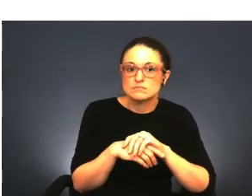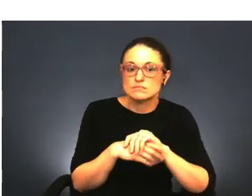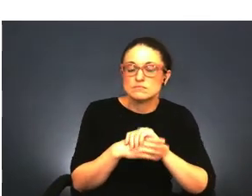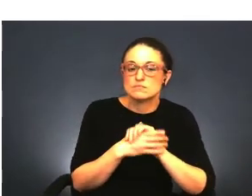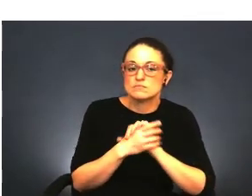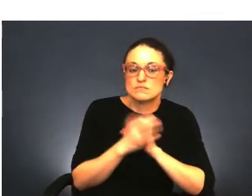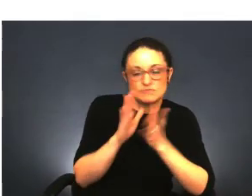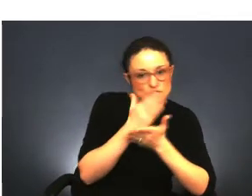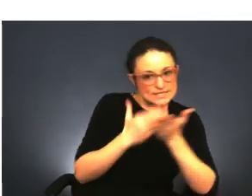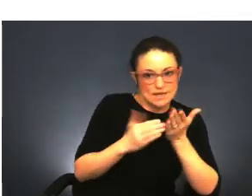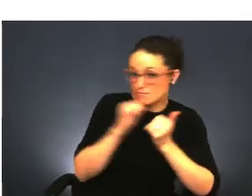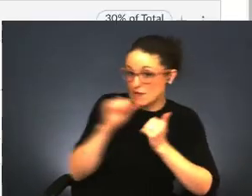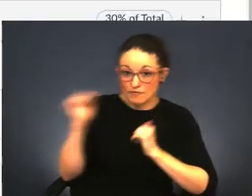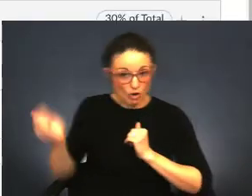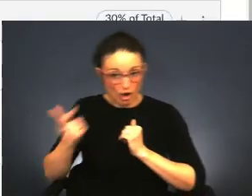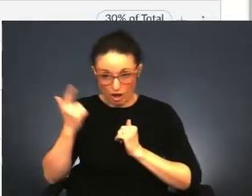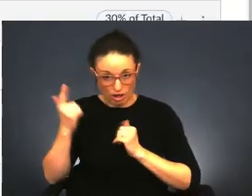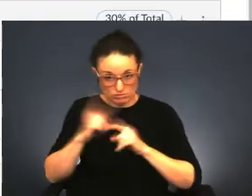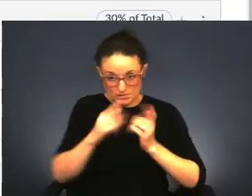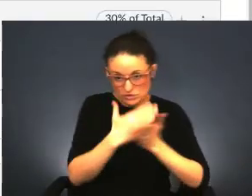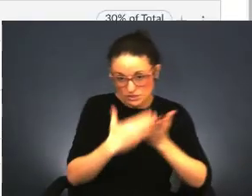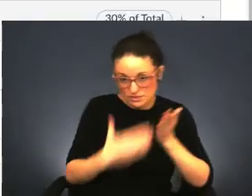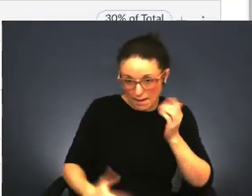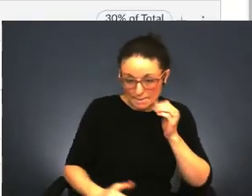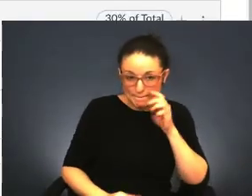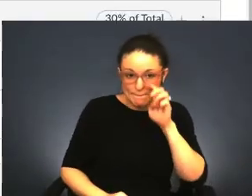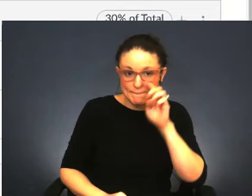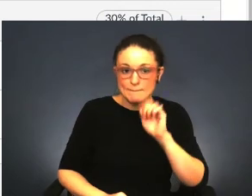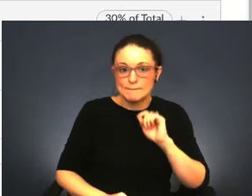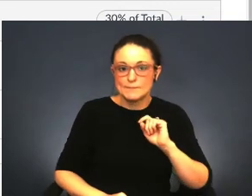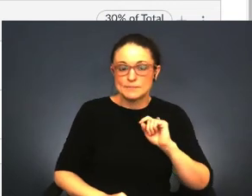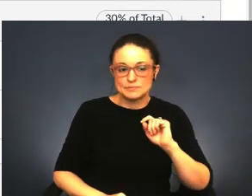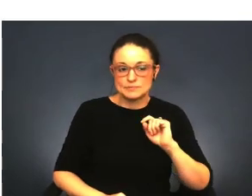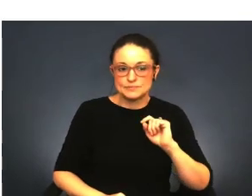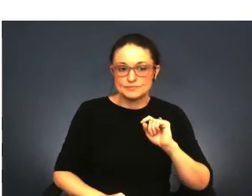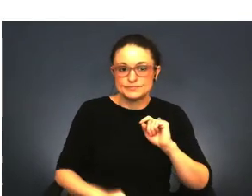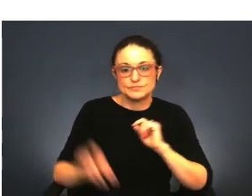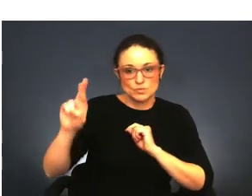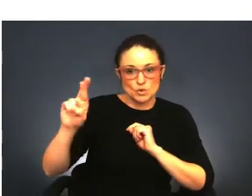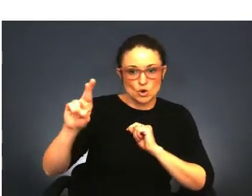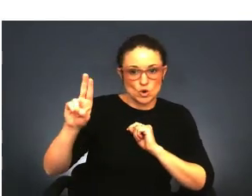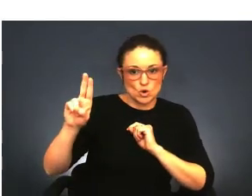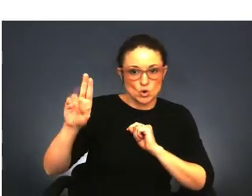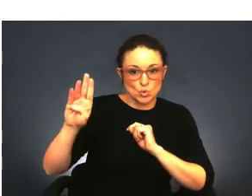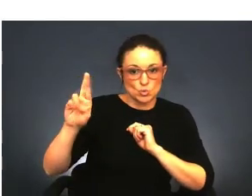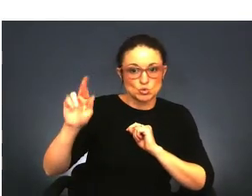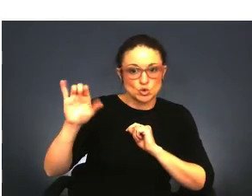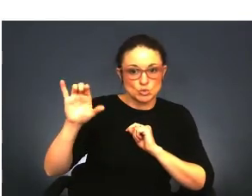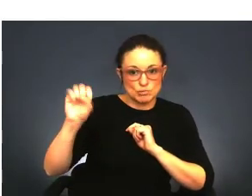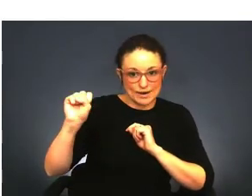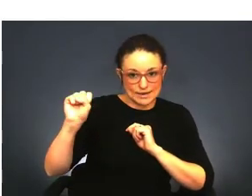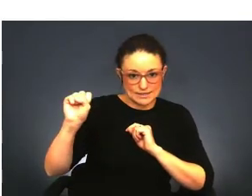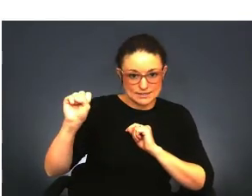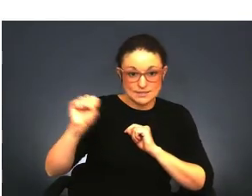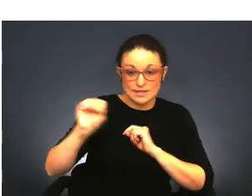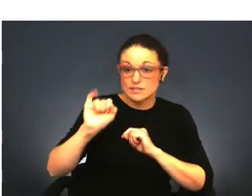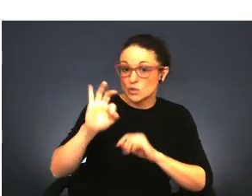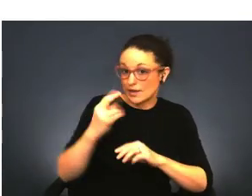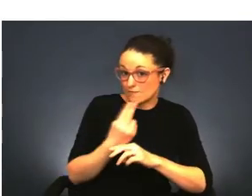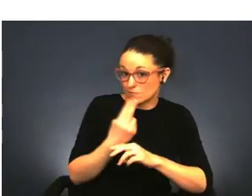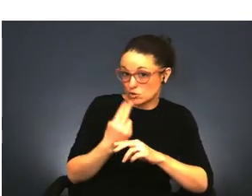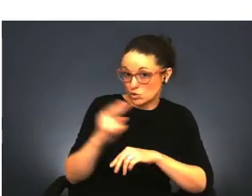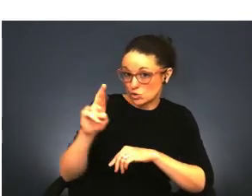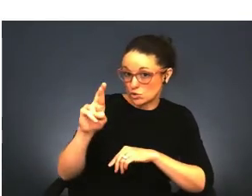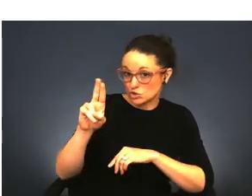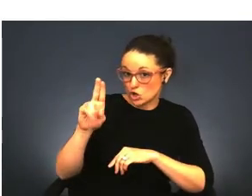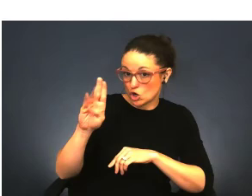not for all, but for some, is rubrics. So if you use rubrics, like if you're